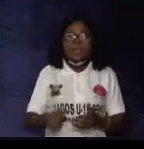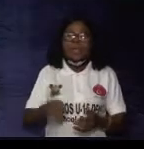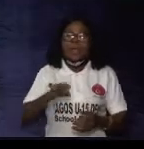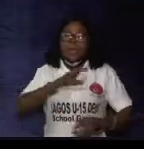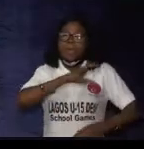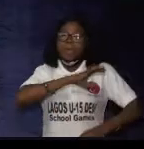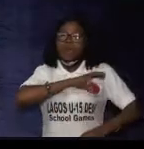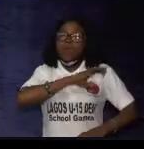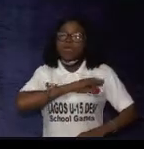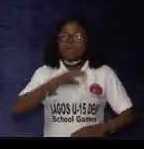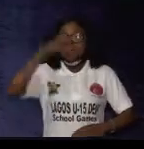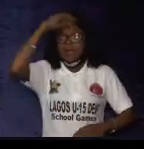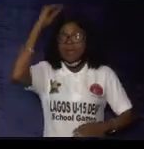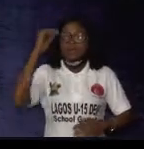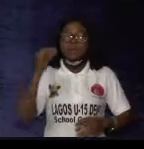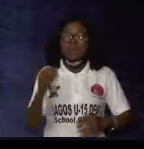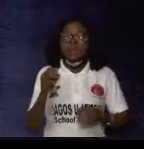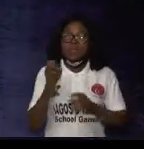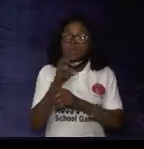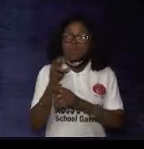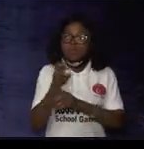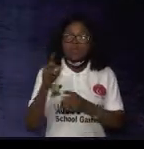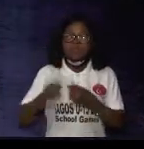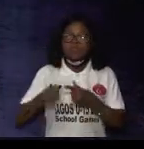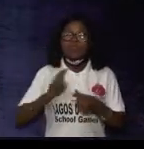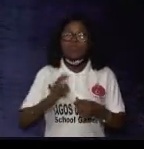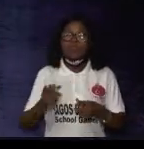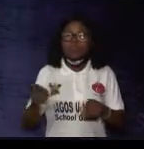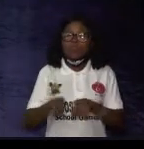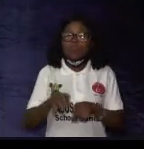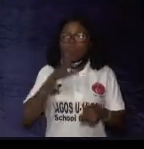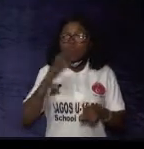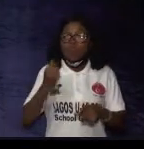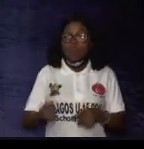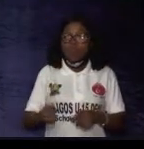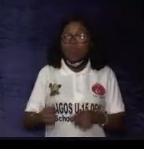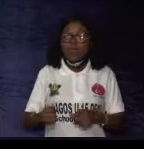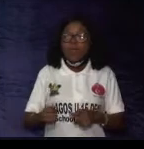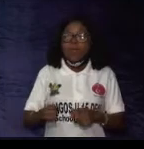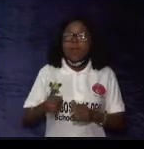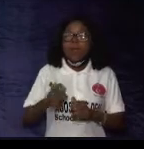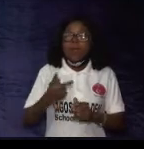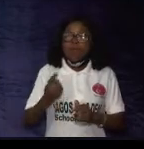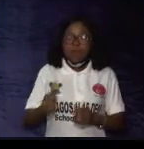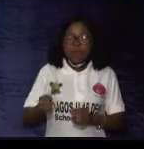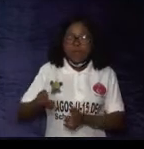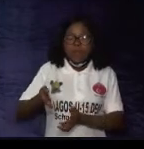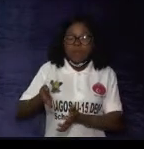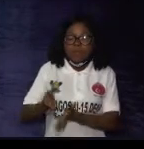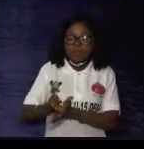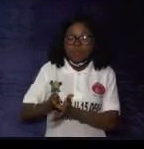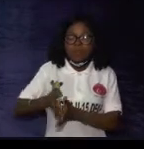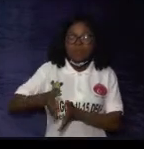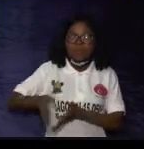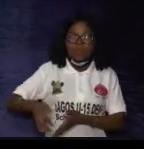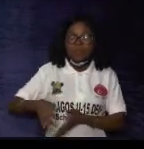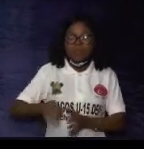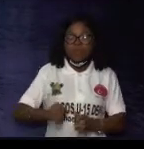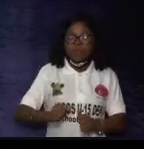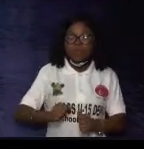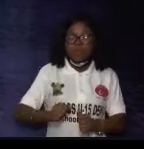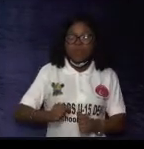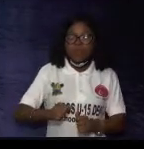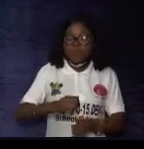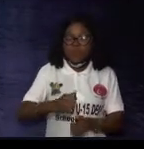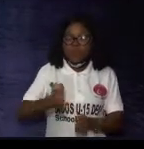The policeman signaled to us, so we pulled over. The policeman signaled to